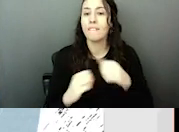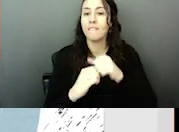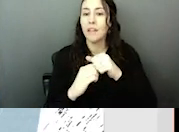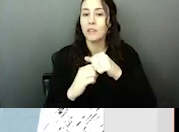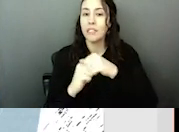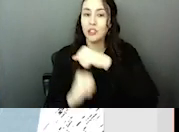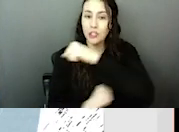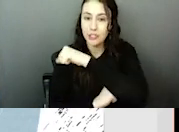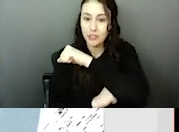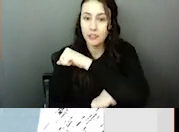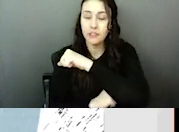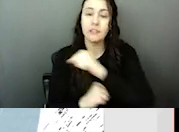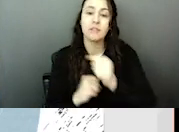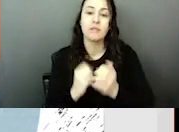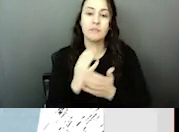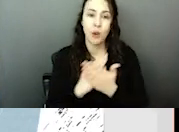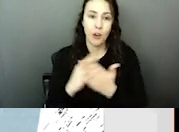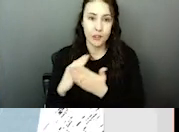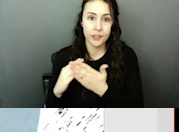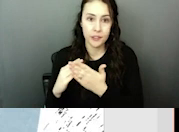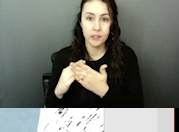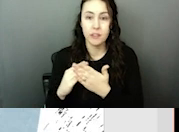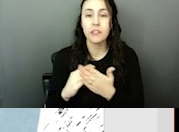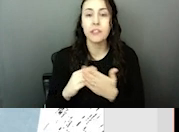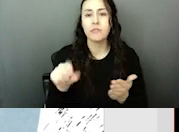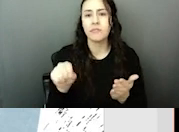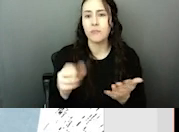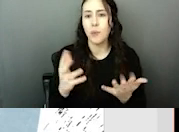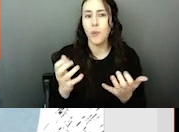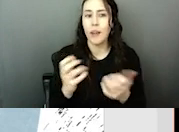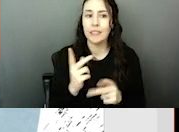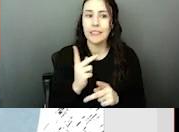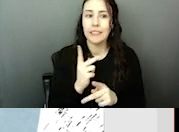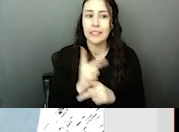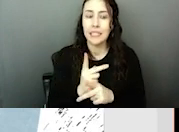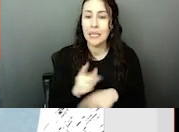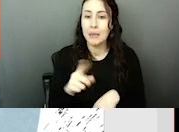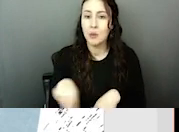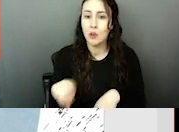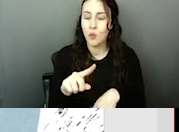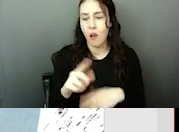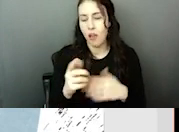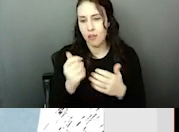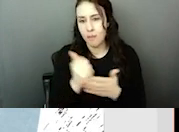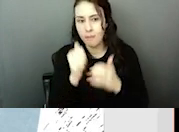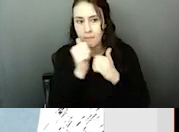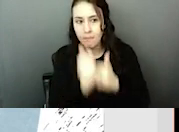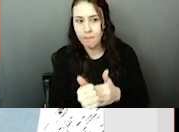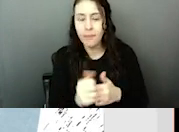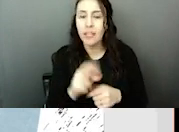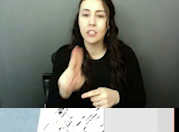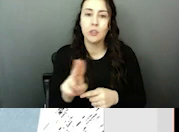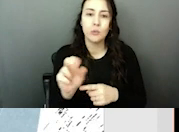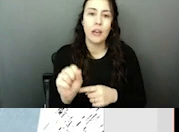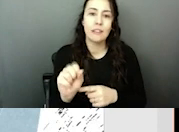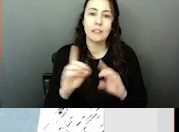standards that you'll see. Certainly, we want to keep you all in line with U.S. Department of Education requirements and